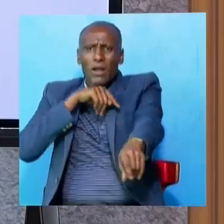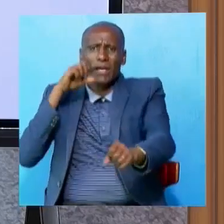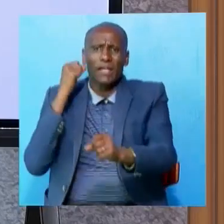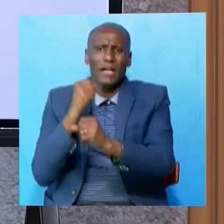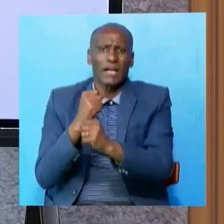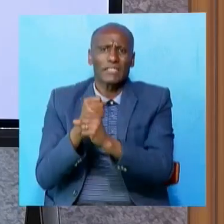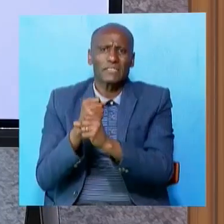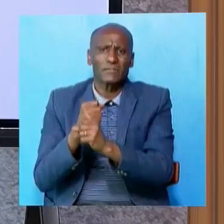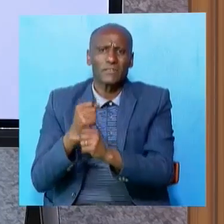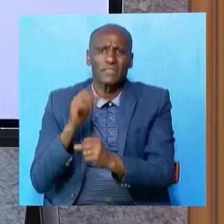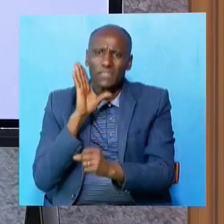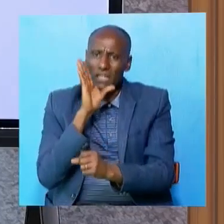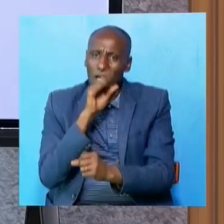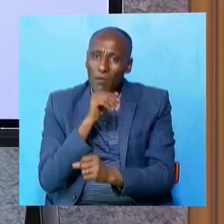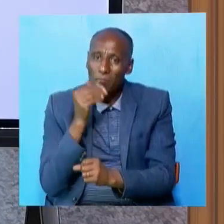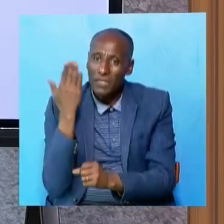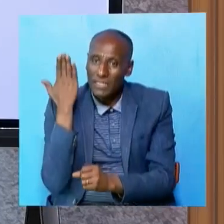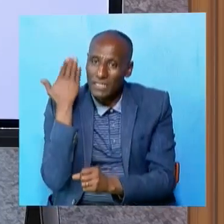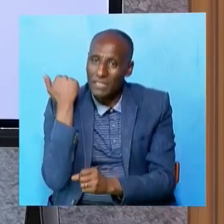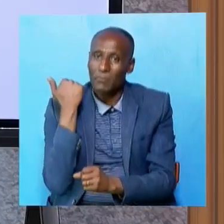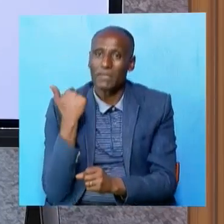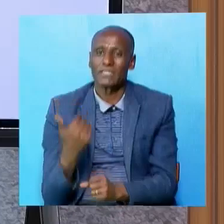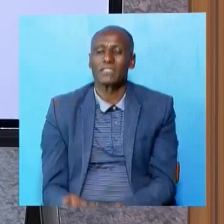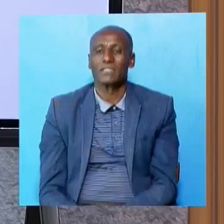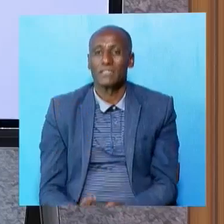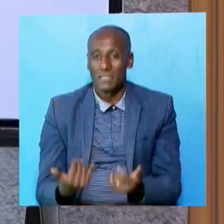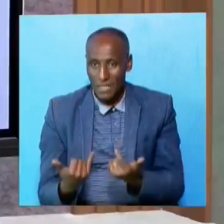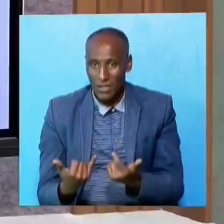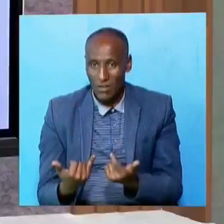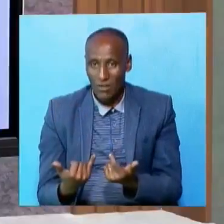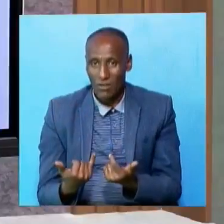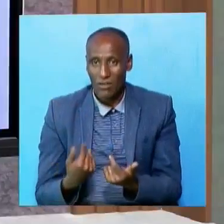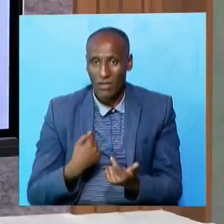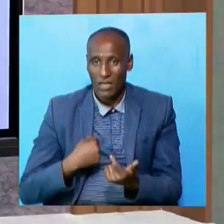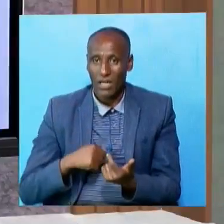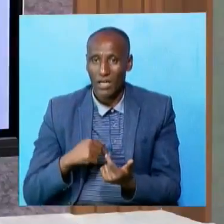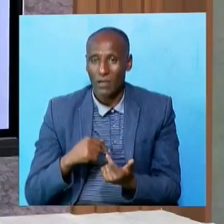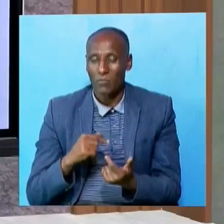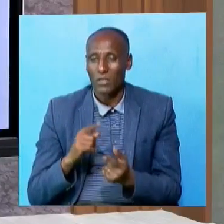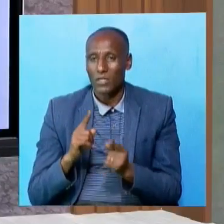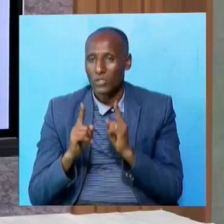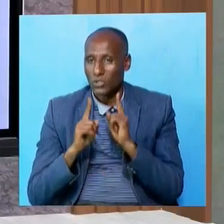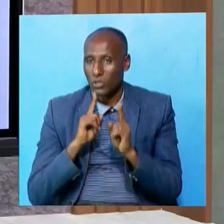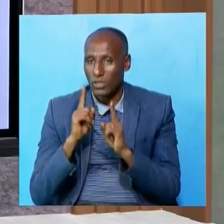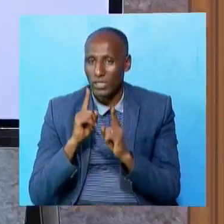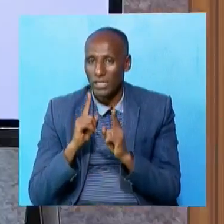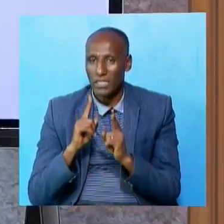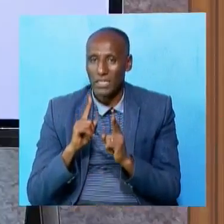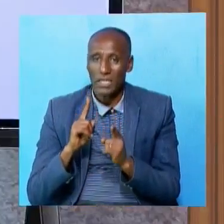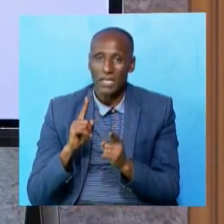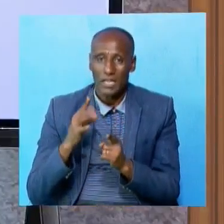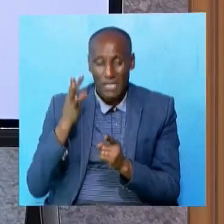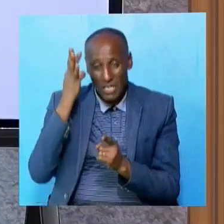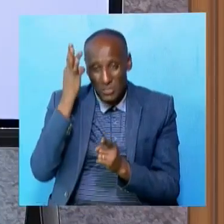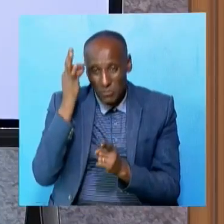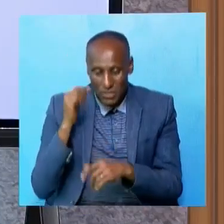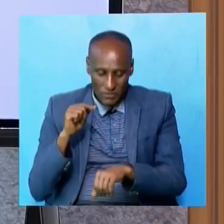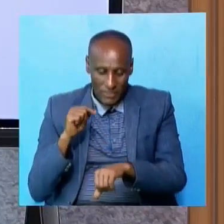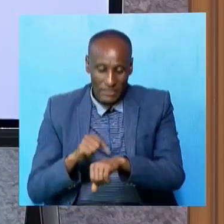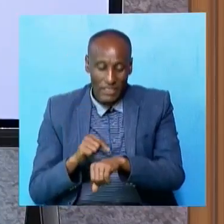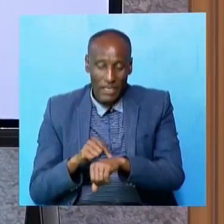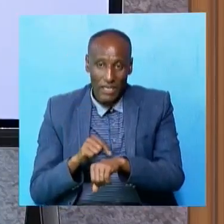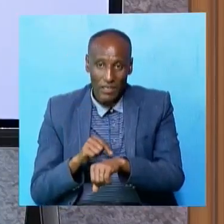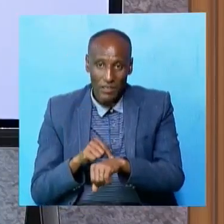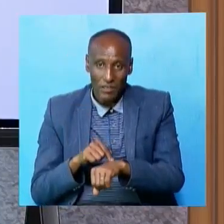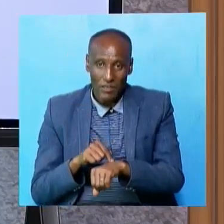happened in the past, right? Okay. Now I am only talking about the specific time which this action